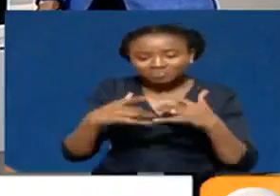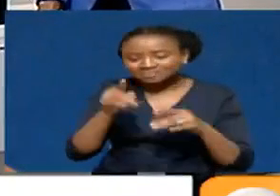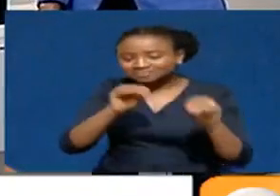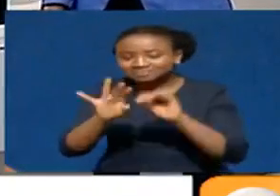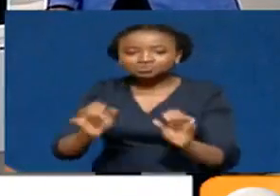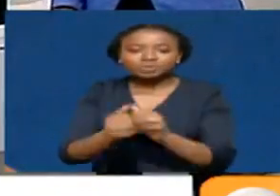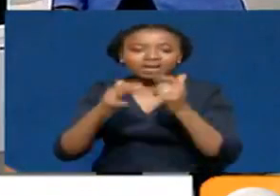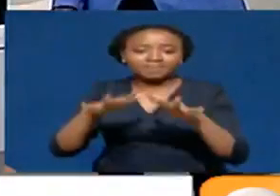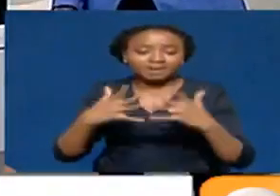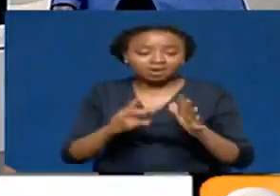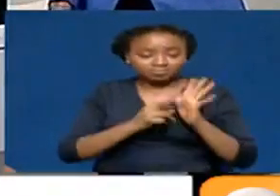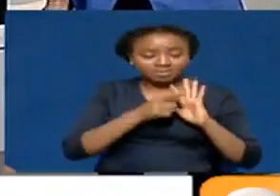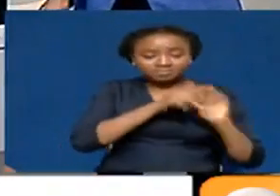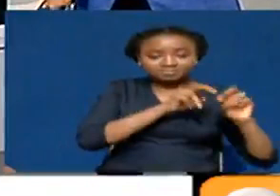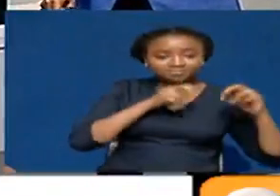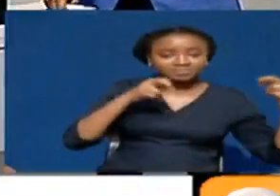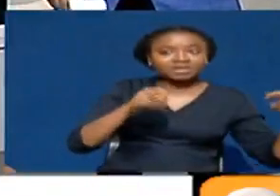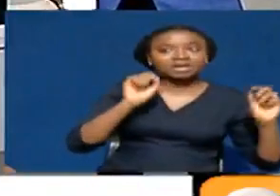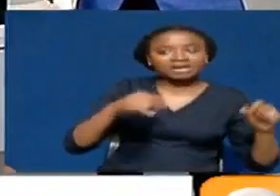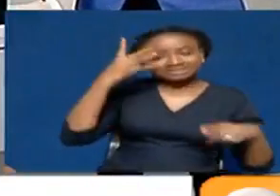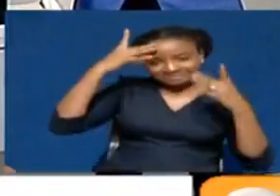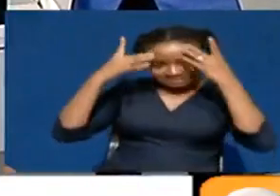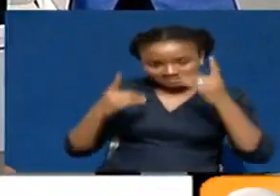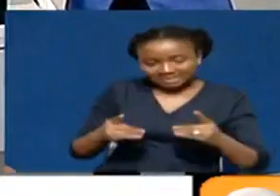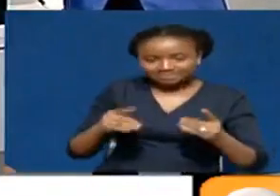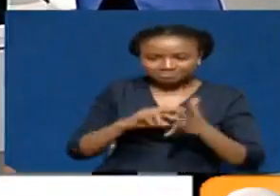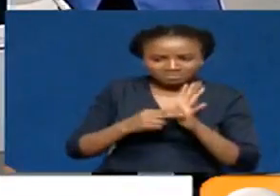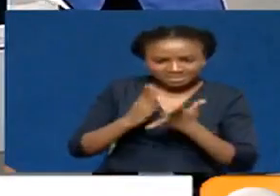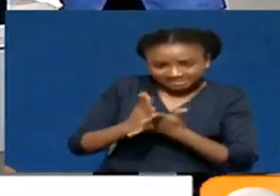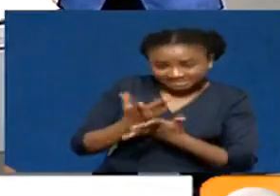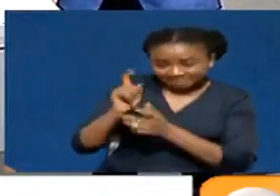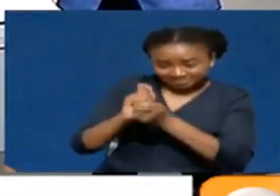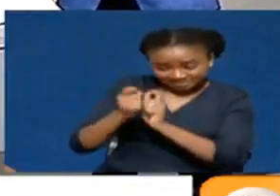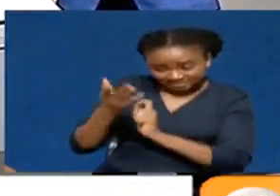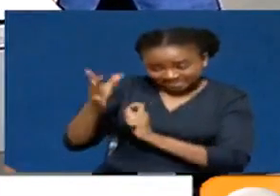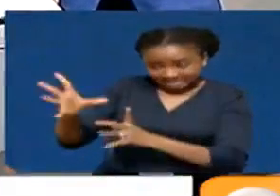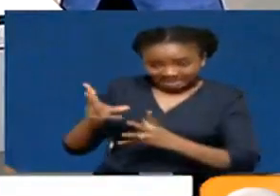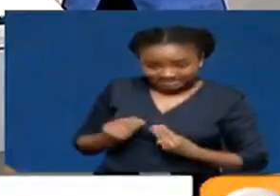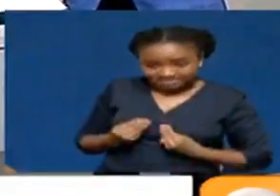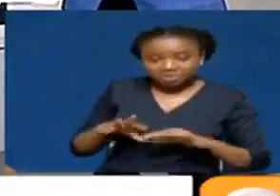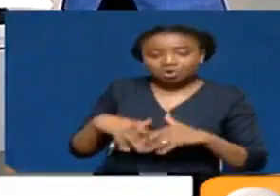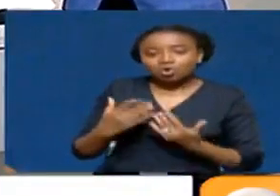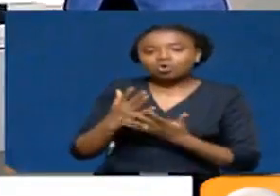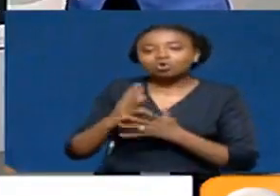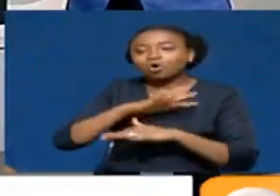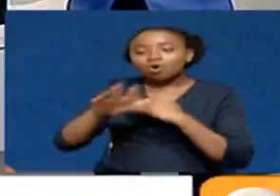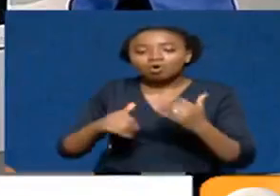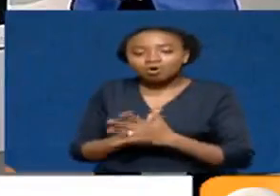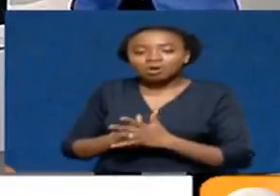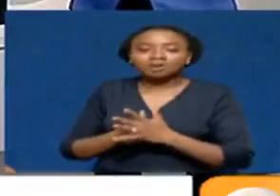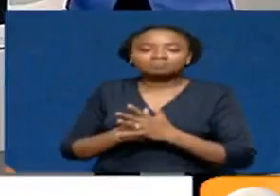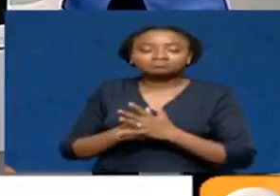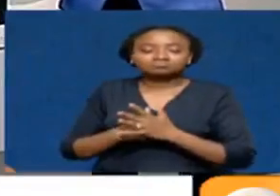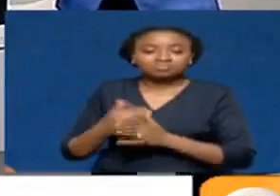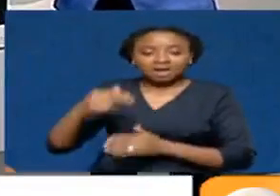appellate judges can decide to either uphold some or all of the orders of the High Court, or overturn